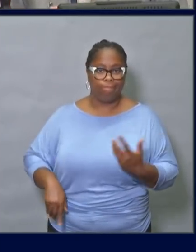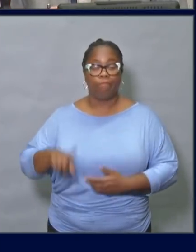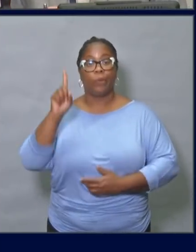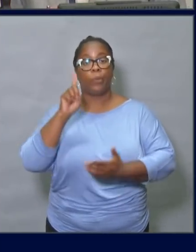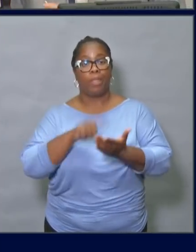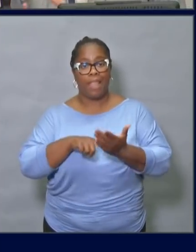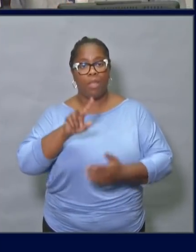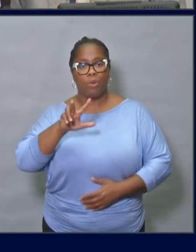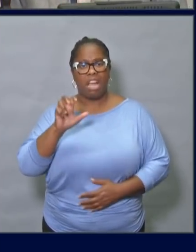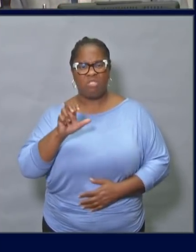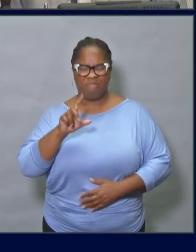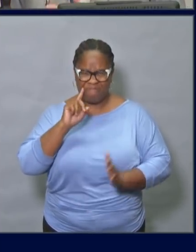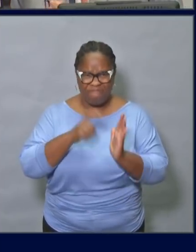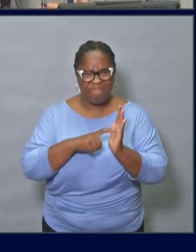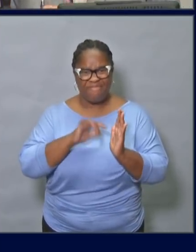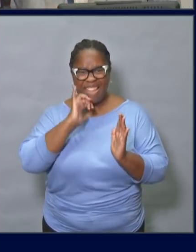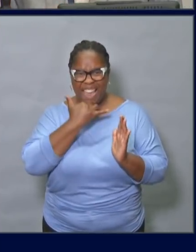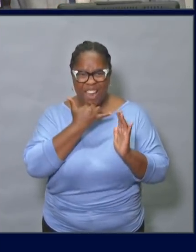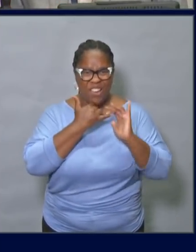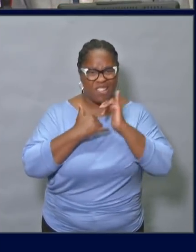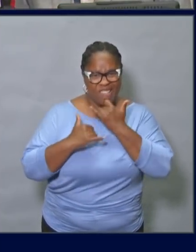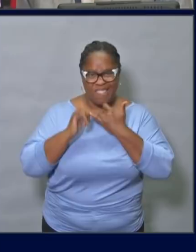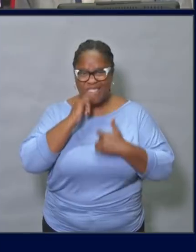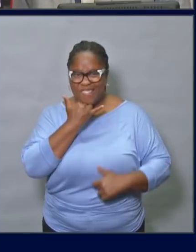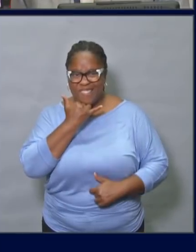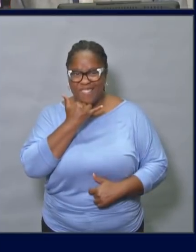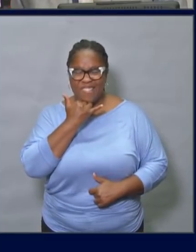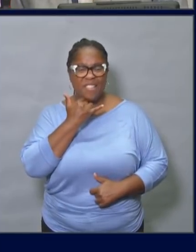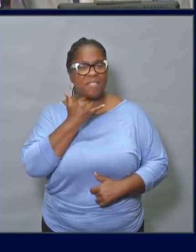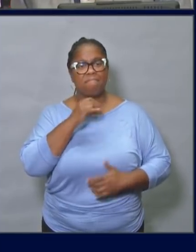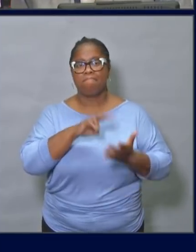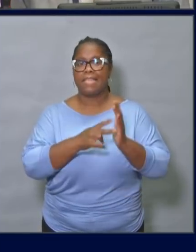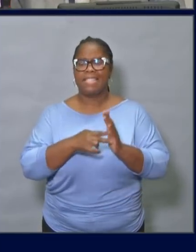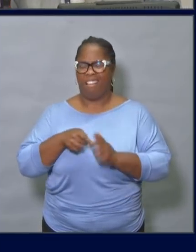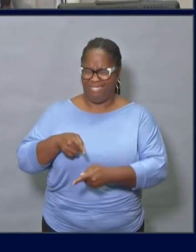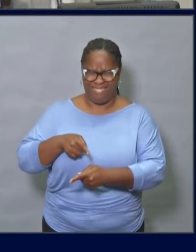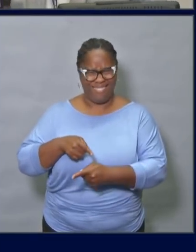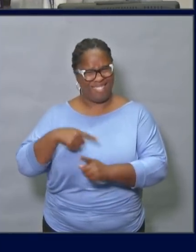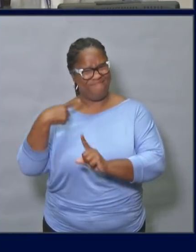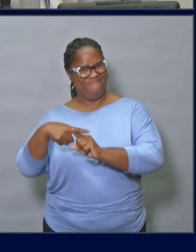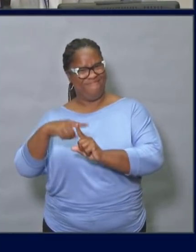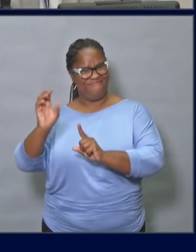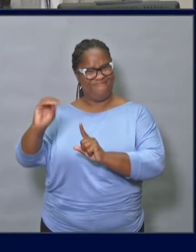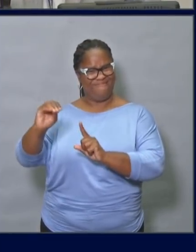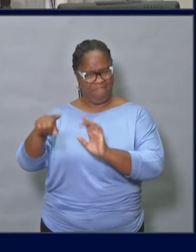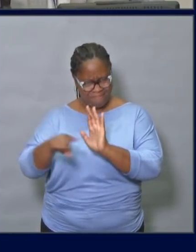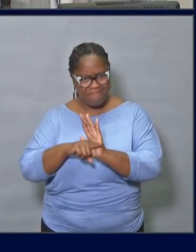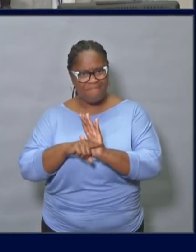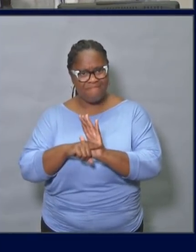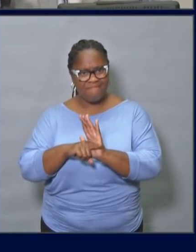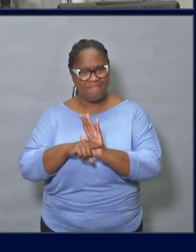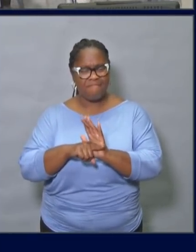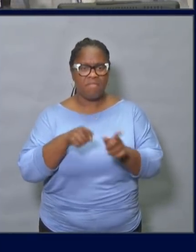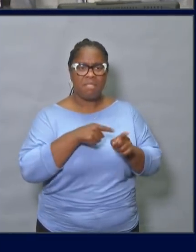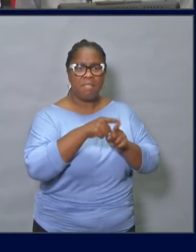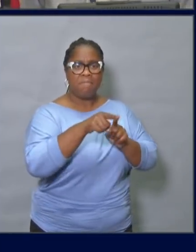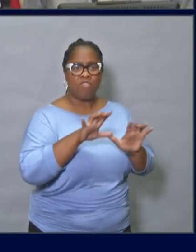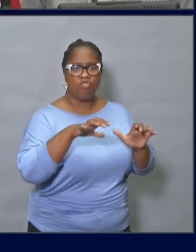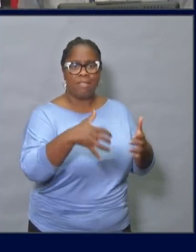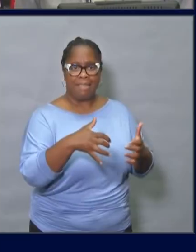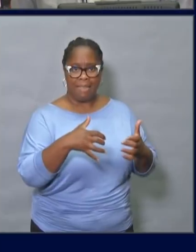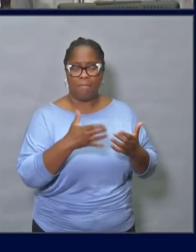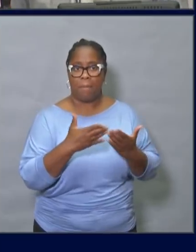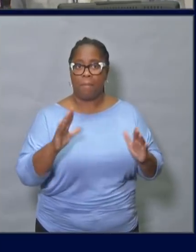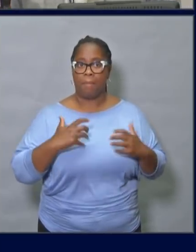had other errors in their test result, mostly that their tests were not positive. A specialized team of public health specialists,